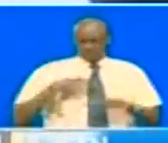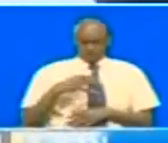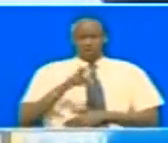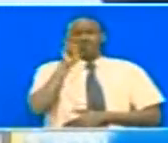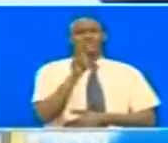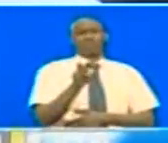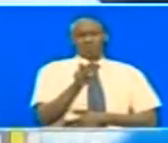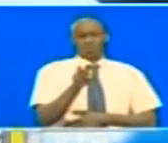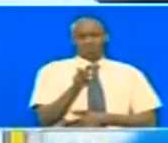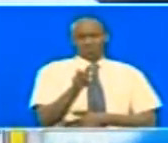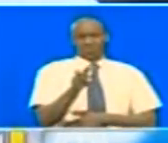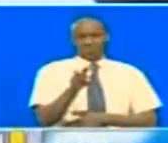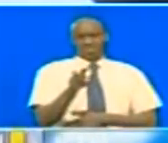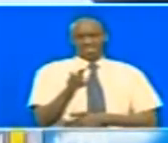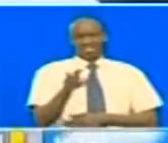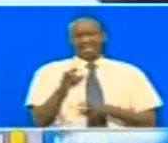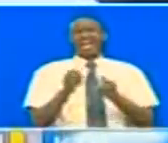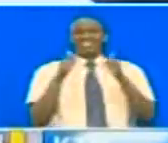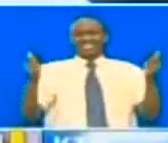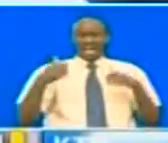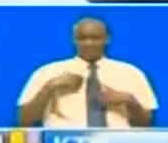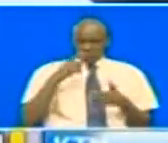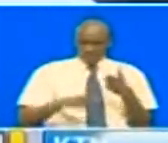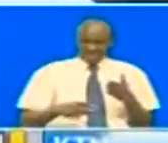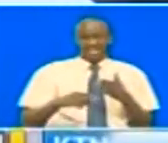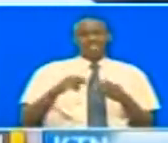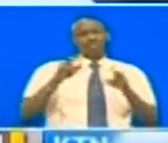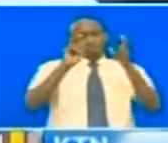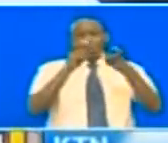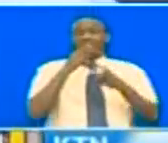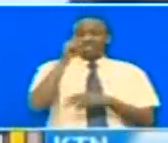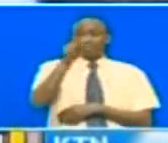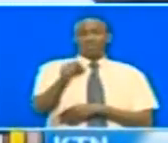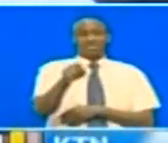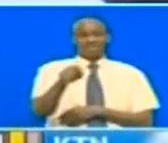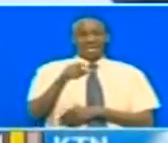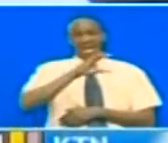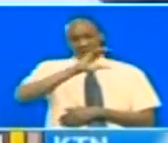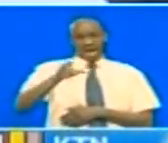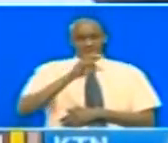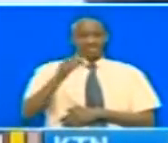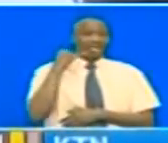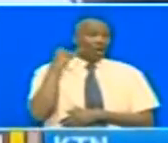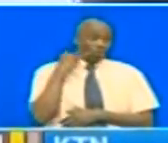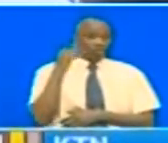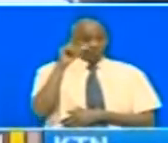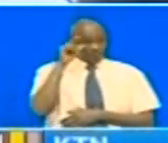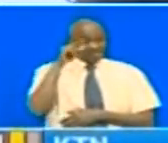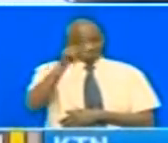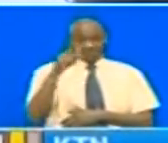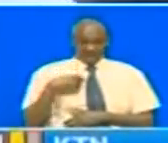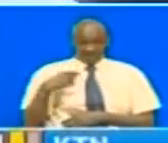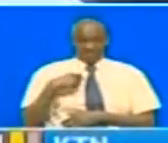kuona gazeti ilikuwa na heading ya kusema county ya Nakuru na Mombasa